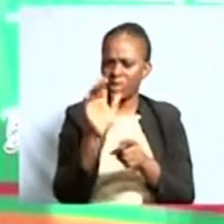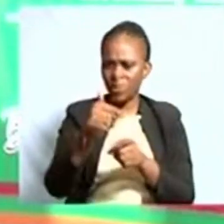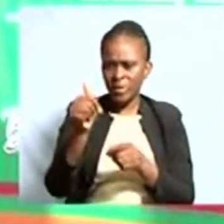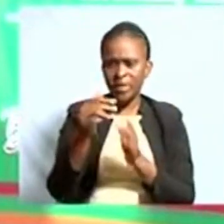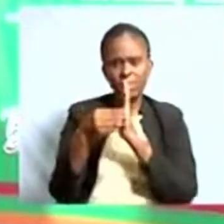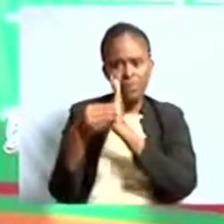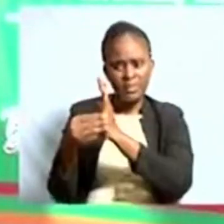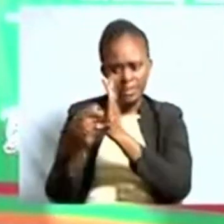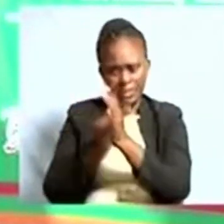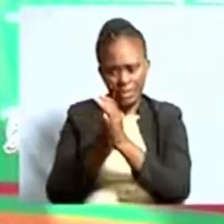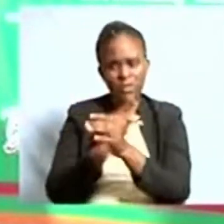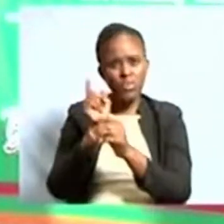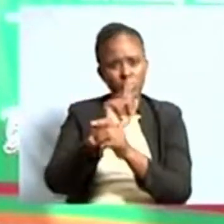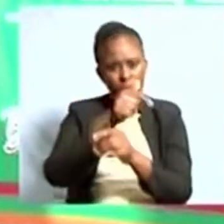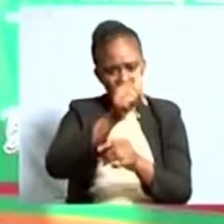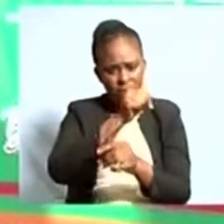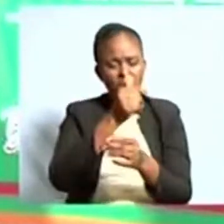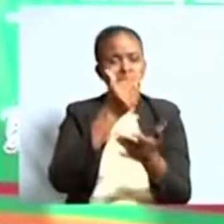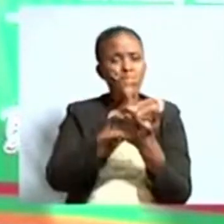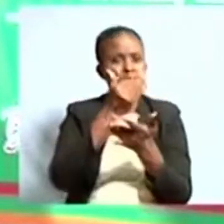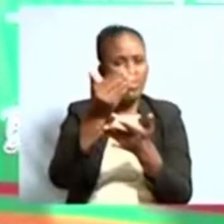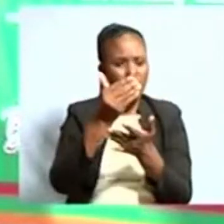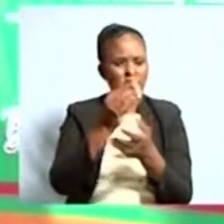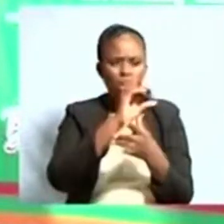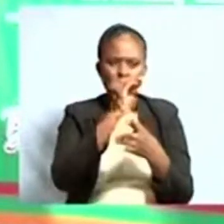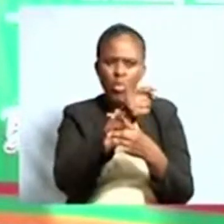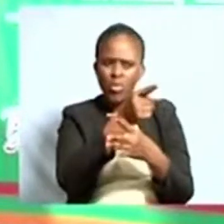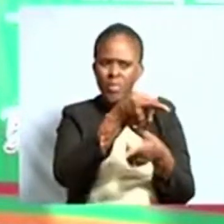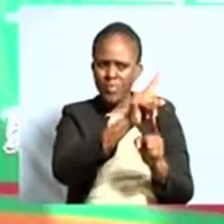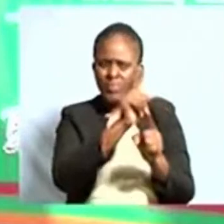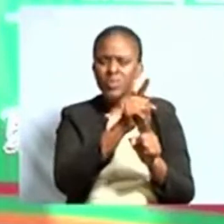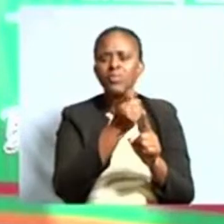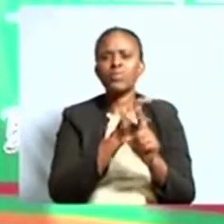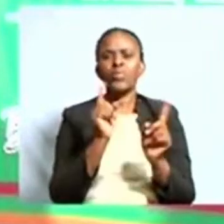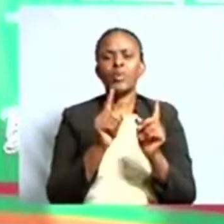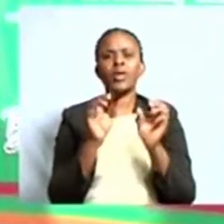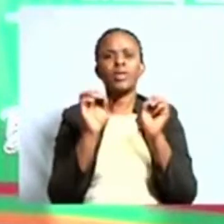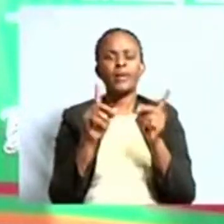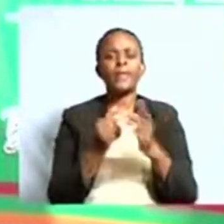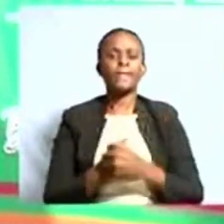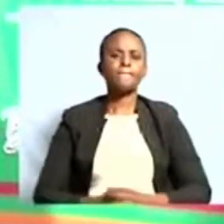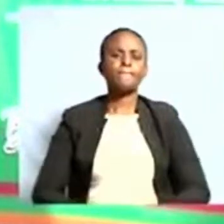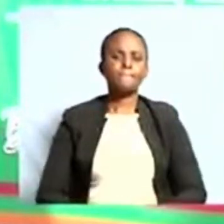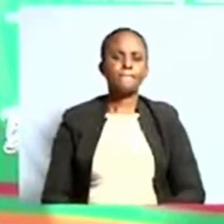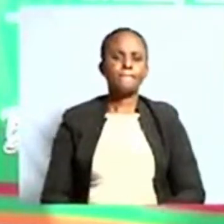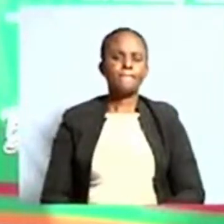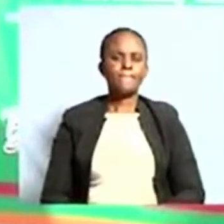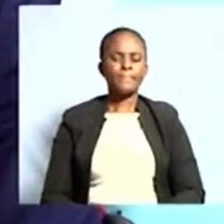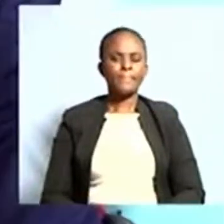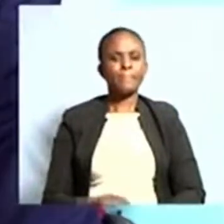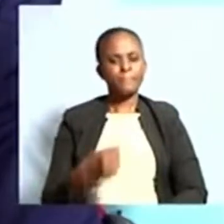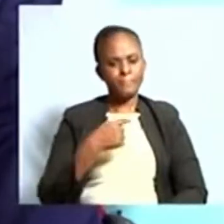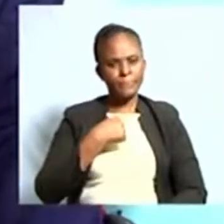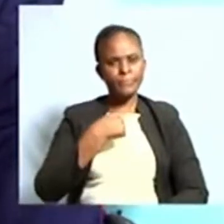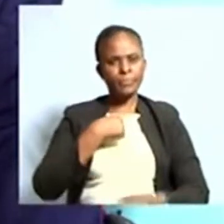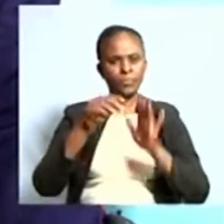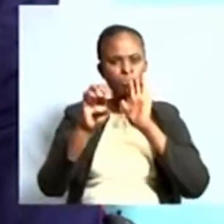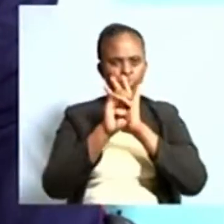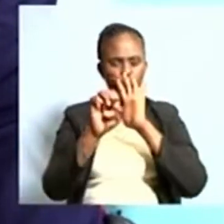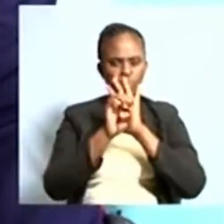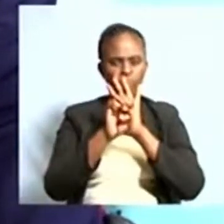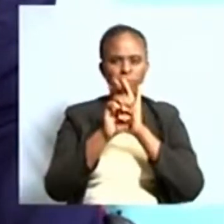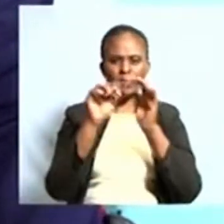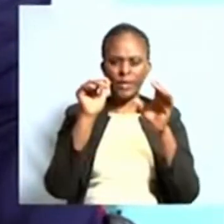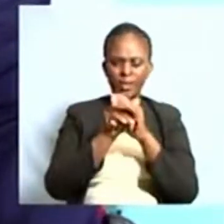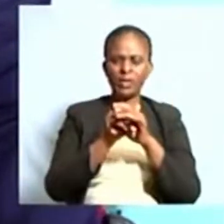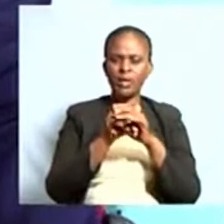lead us to where you ordered or where you got these products from. Okay. Yeah. Maybe if I gave you an example of, for example, in fabric